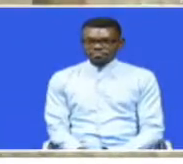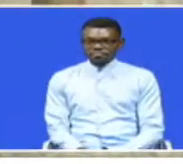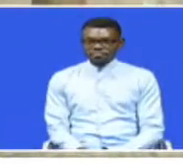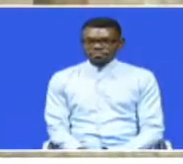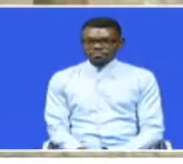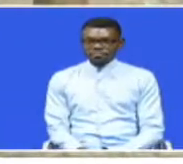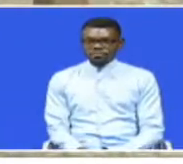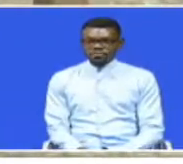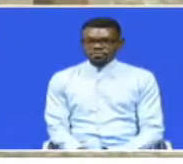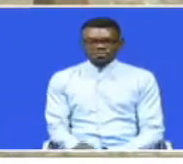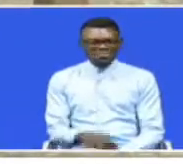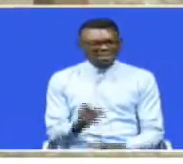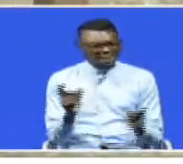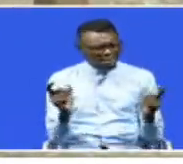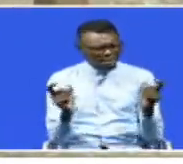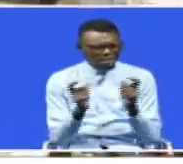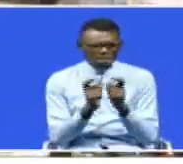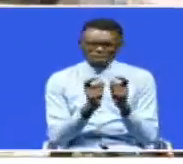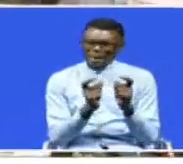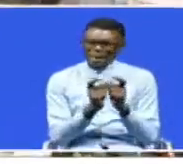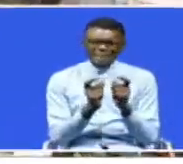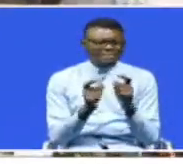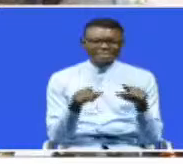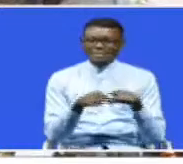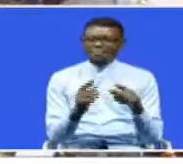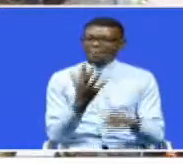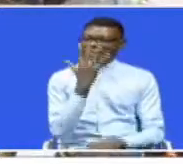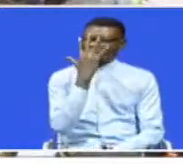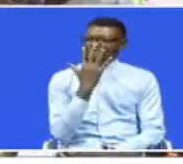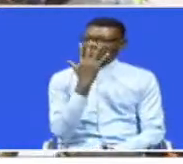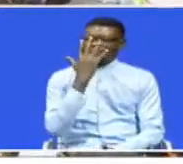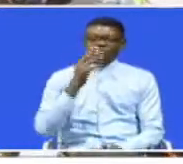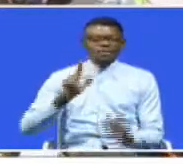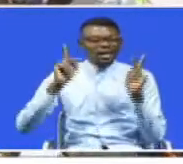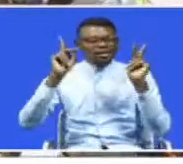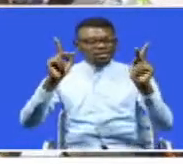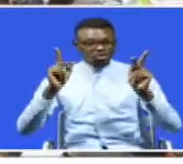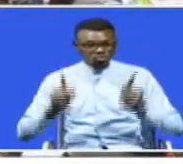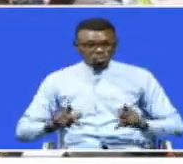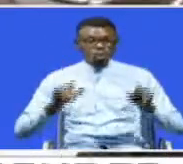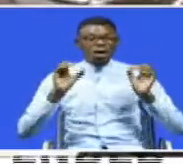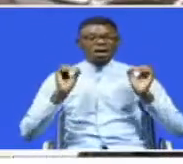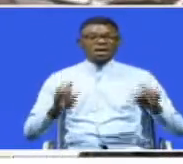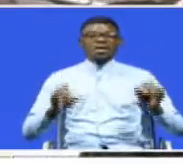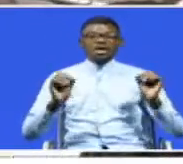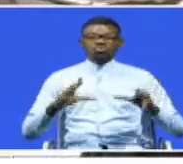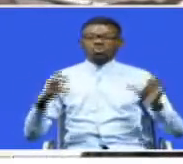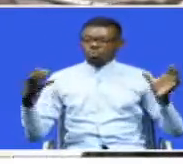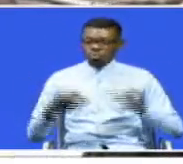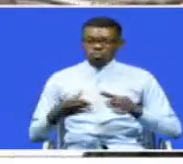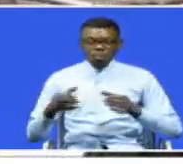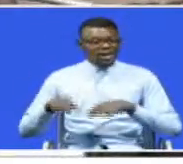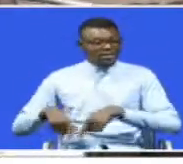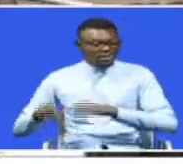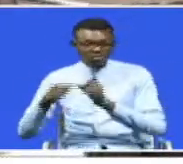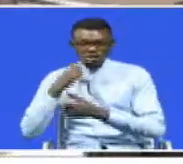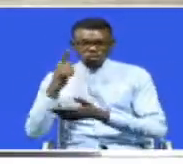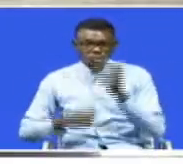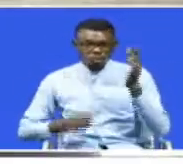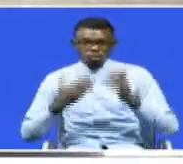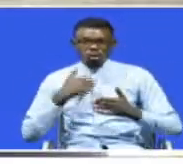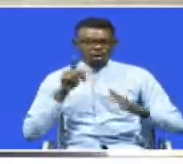one day after enduring pain and humiliation at the hands of kisumu county enforcement officers she has vowed to pursue